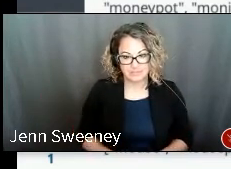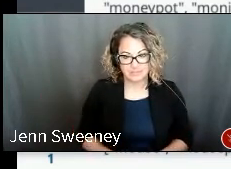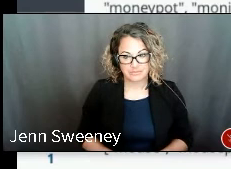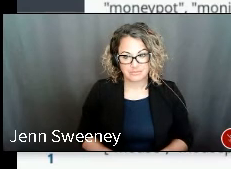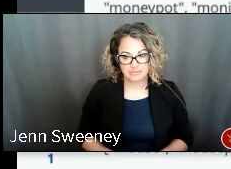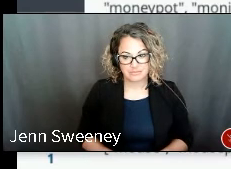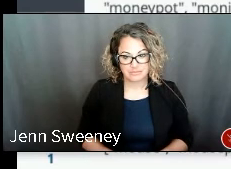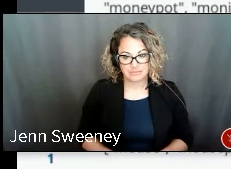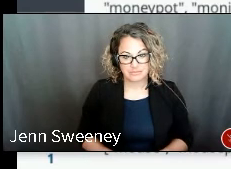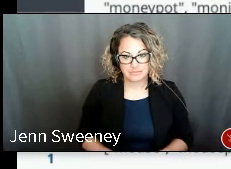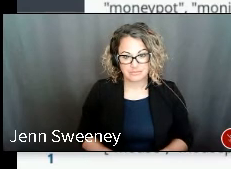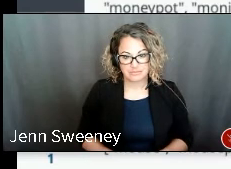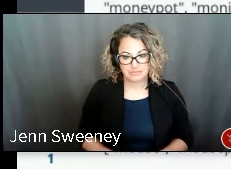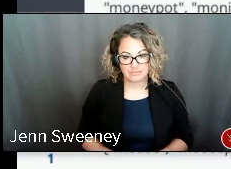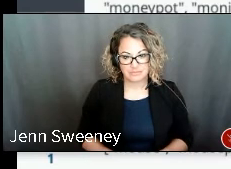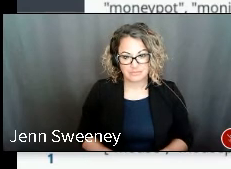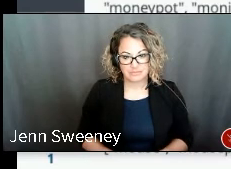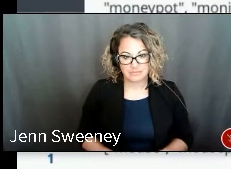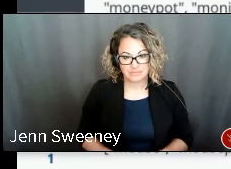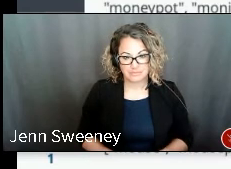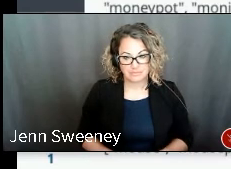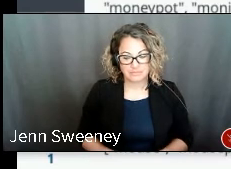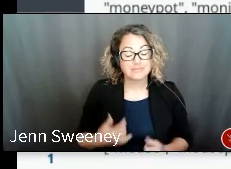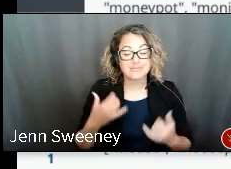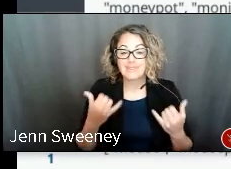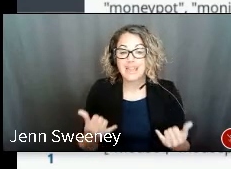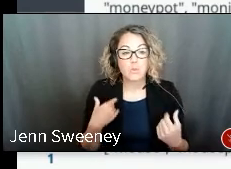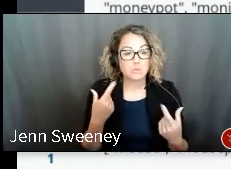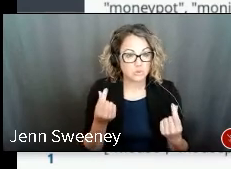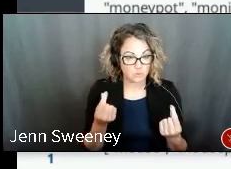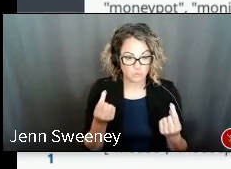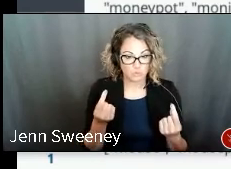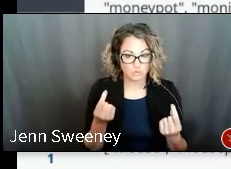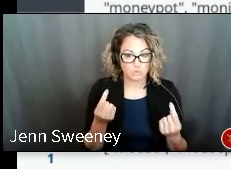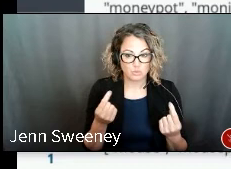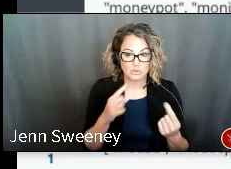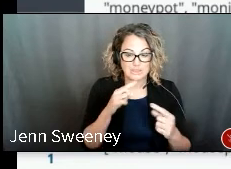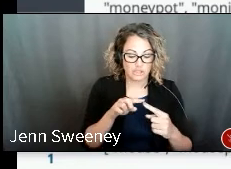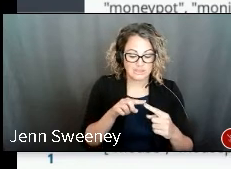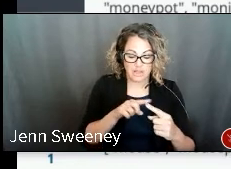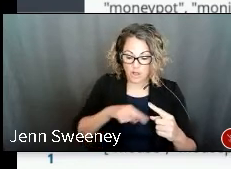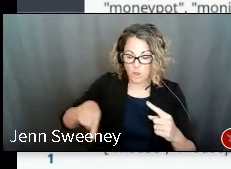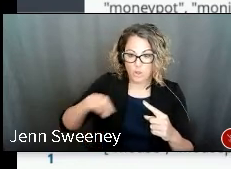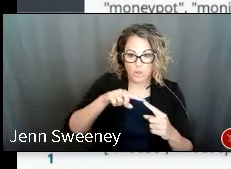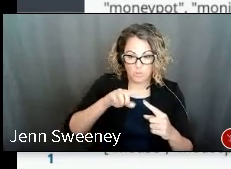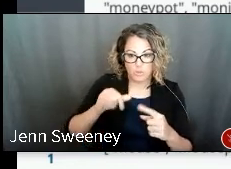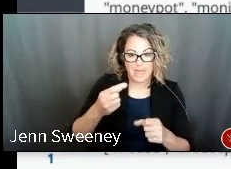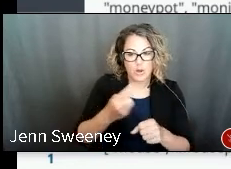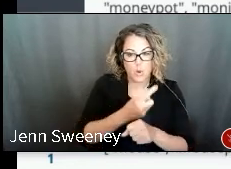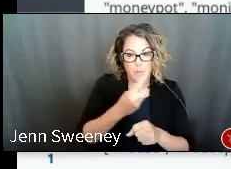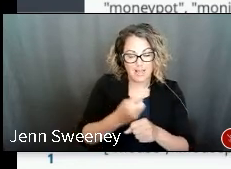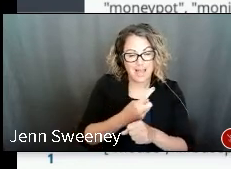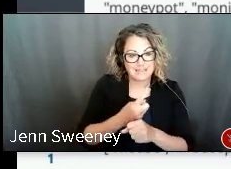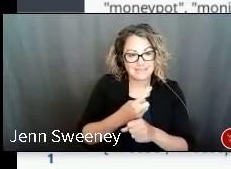Okay, cool. So all we need to do is just loop through the normalized repository to see